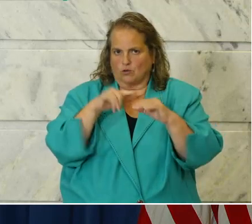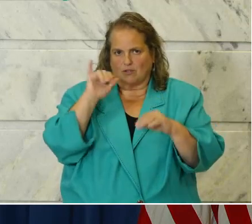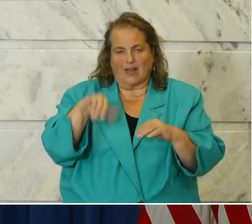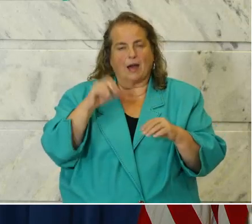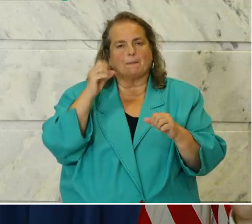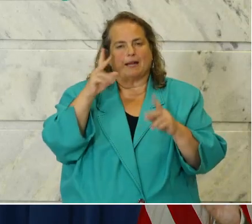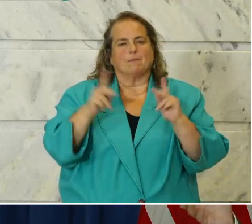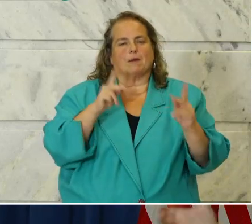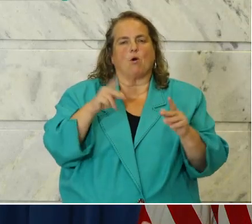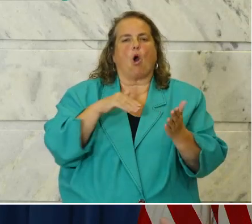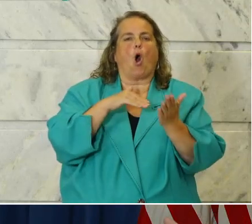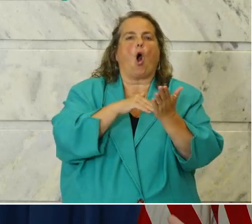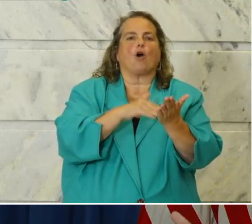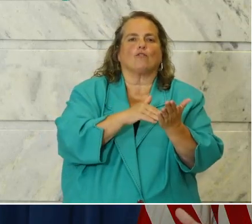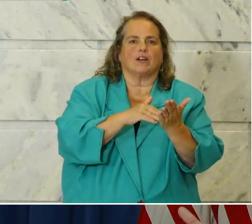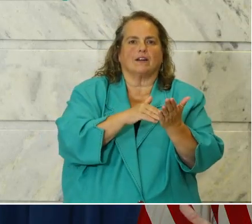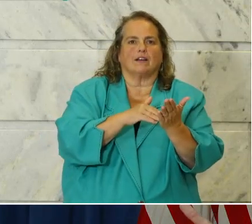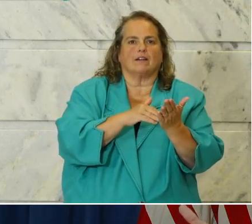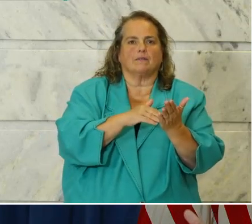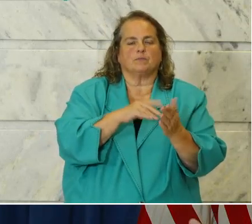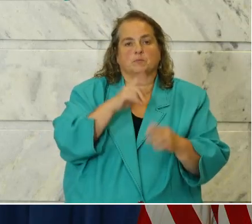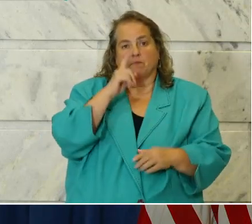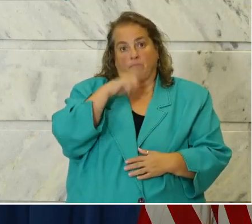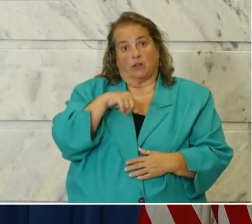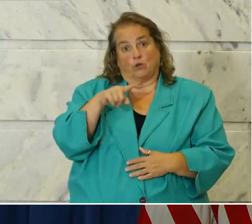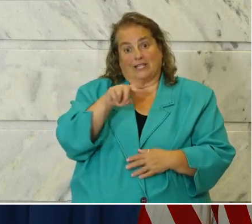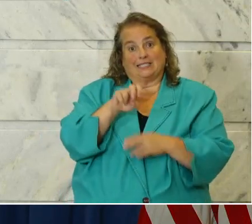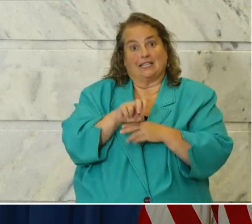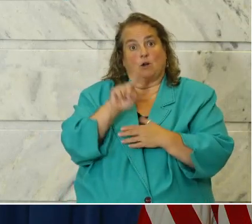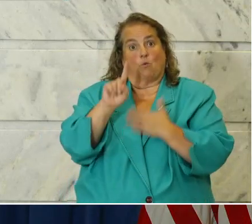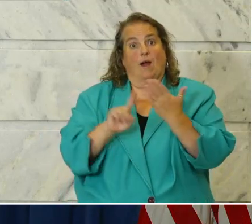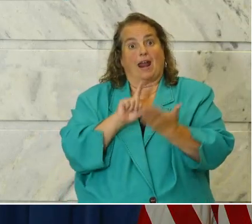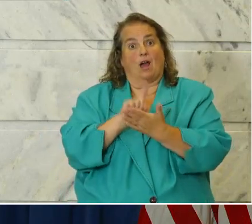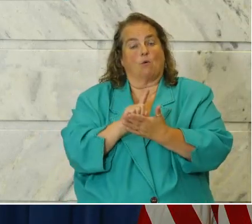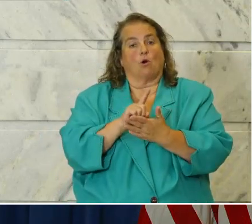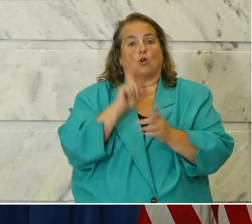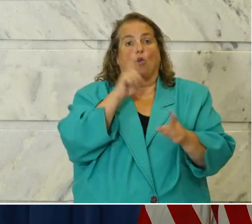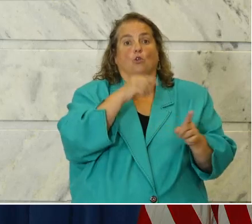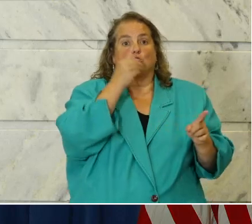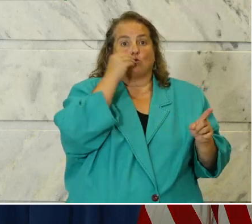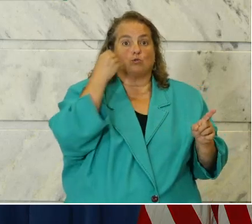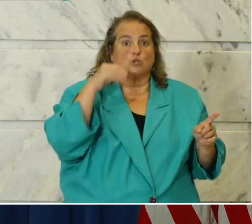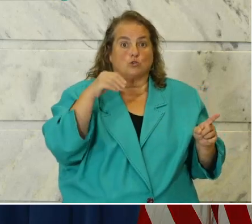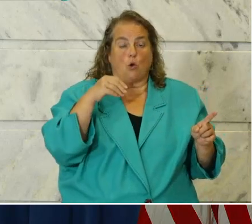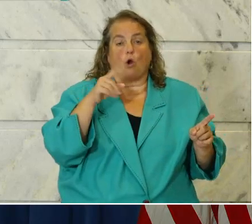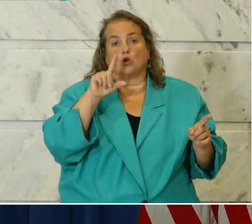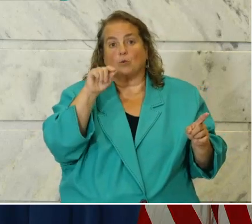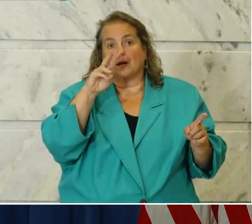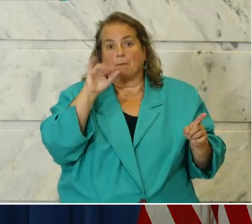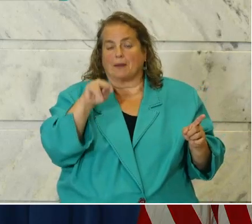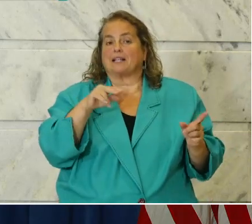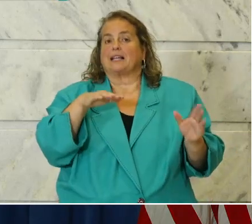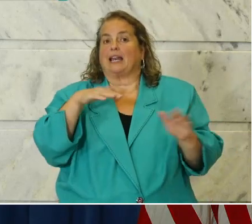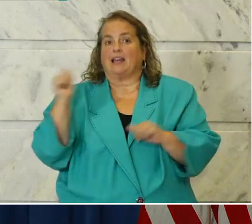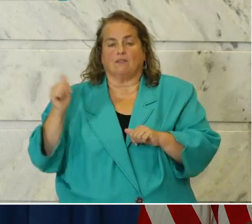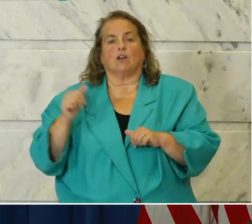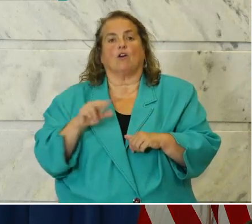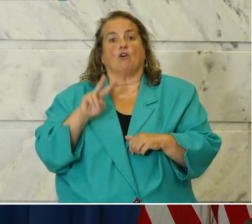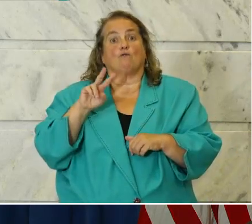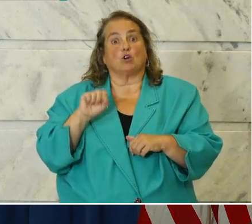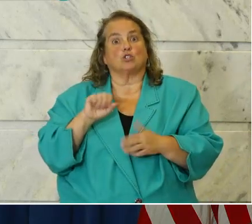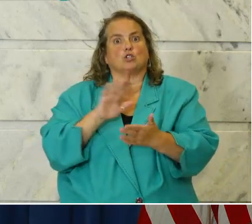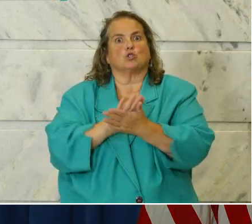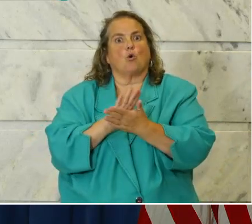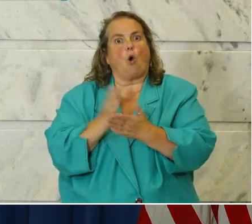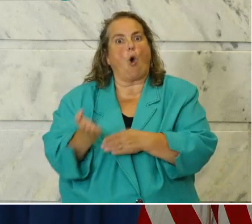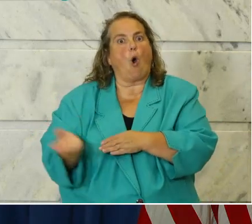about being in a place where you are for an hour versus going into the grocery store, spending 20 minutes and leaving. There are just different